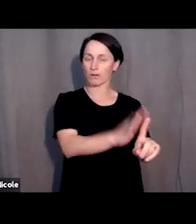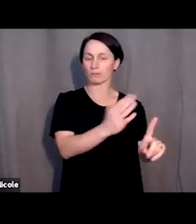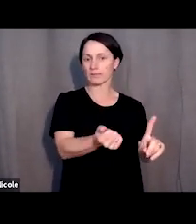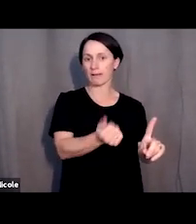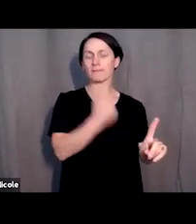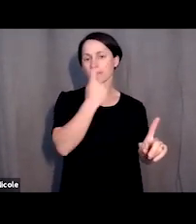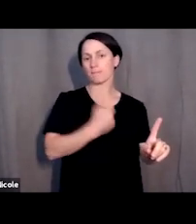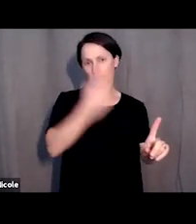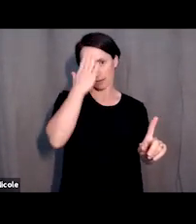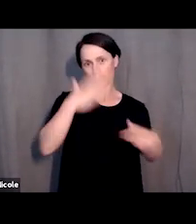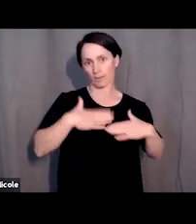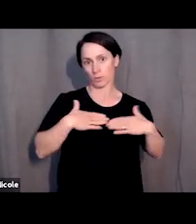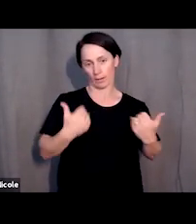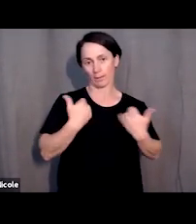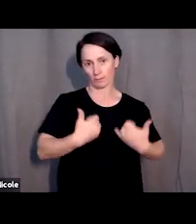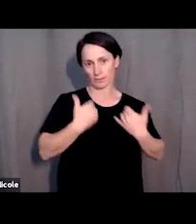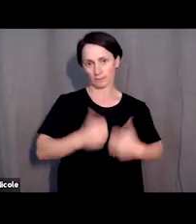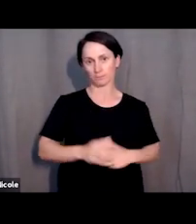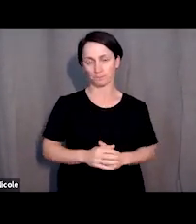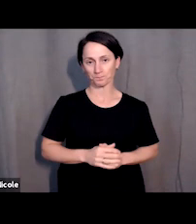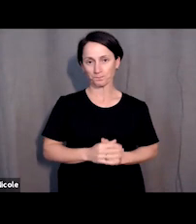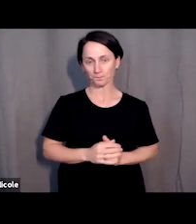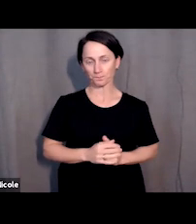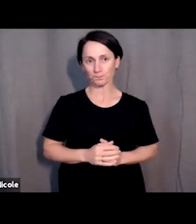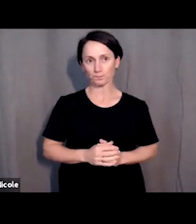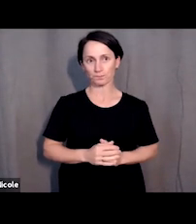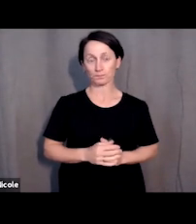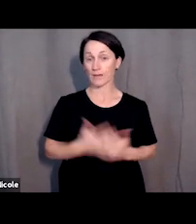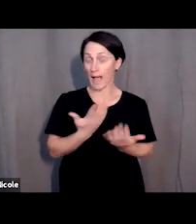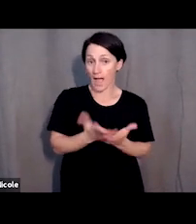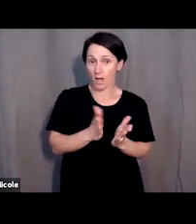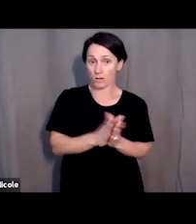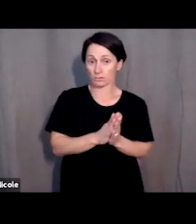in this context. So, and we recruited people via